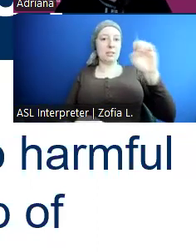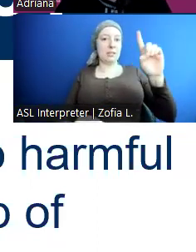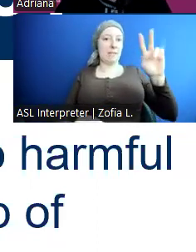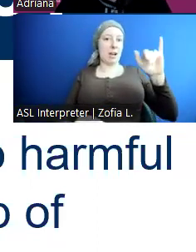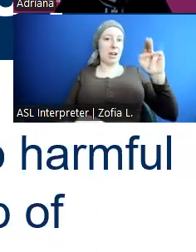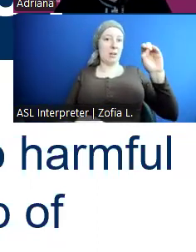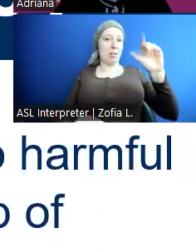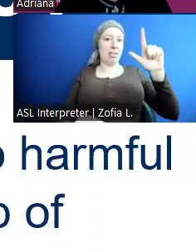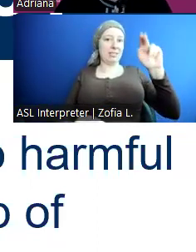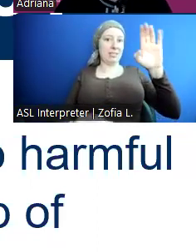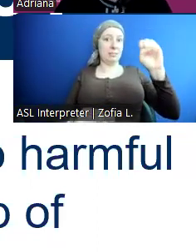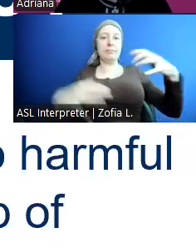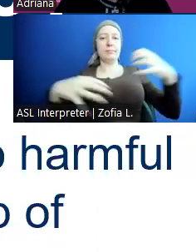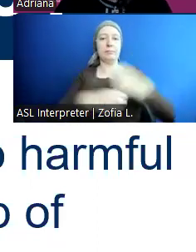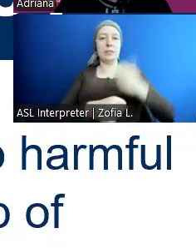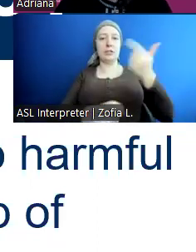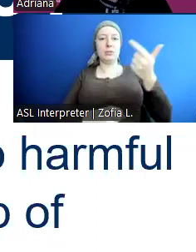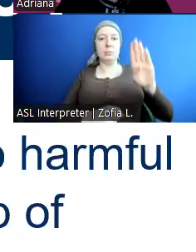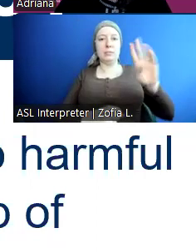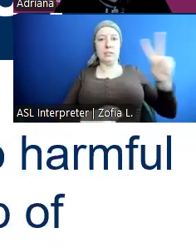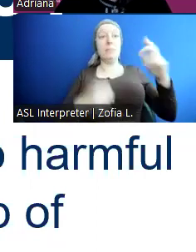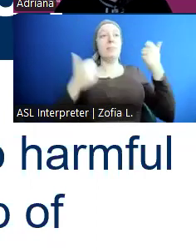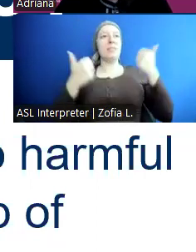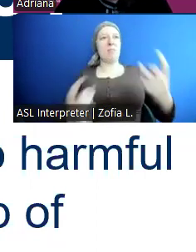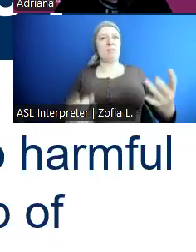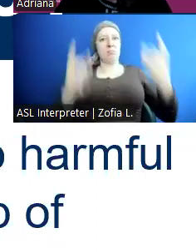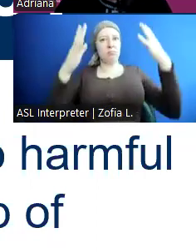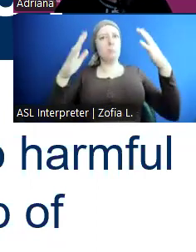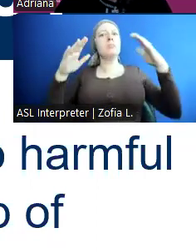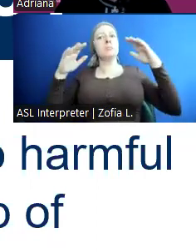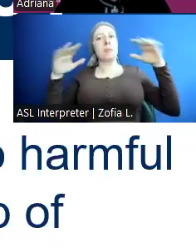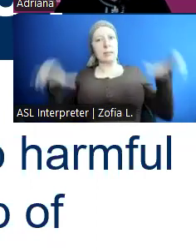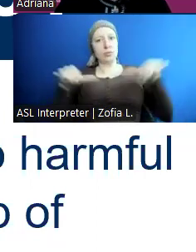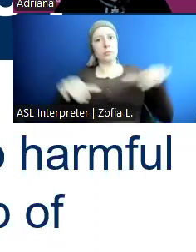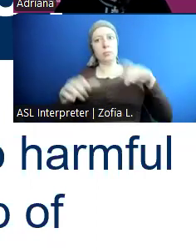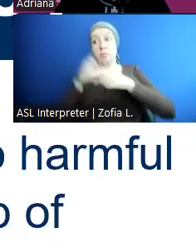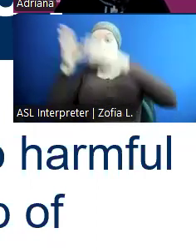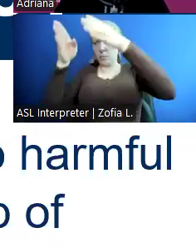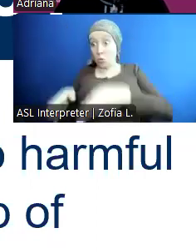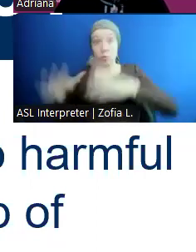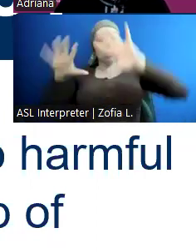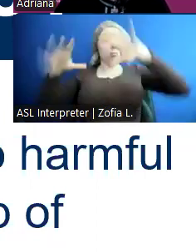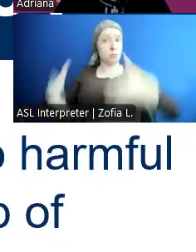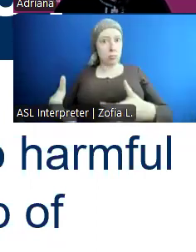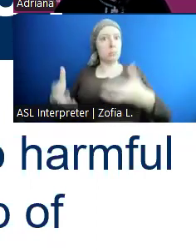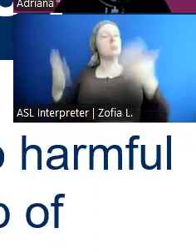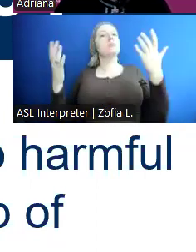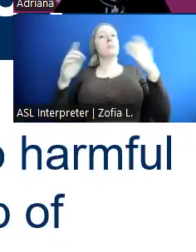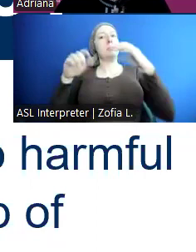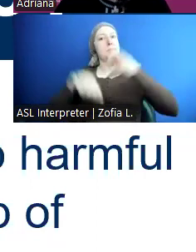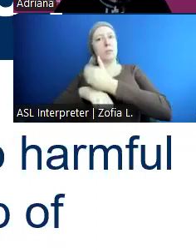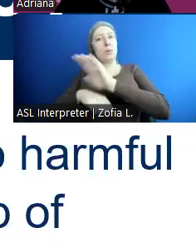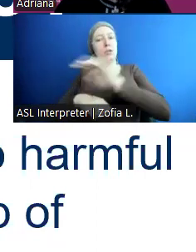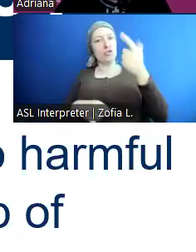any harmful acts directed at an individual or a group of individuals based on their gender expression,